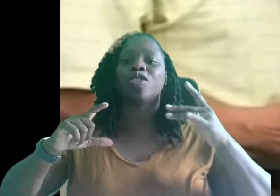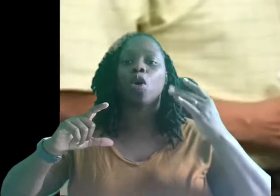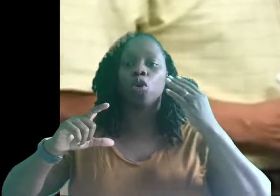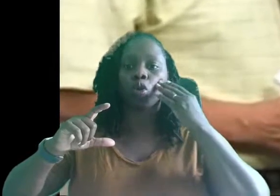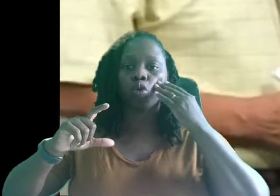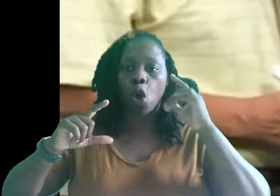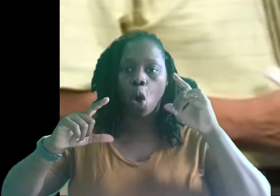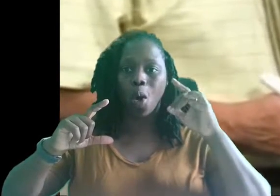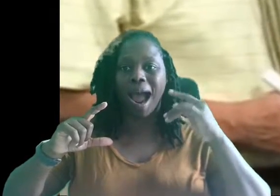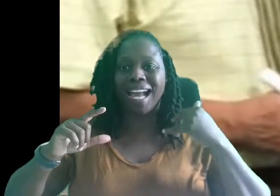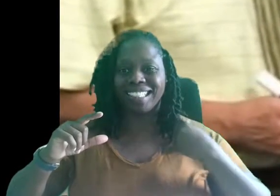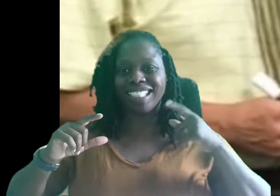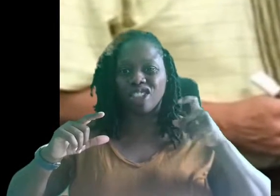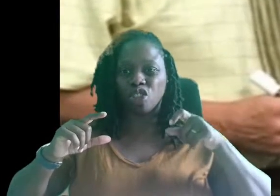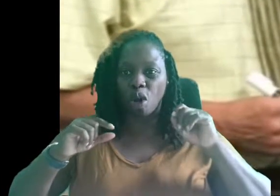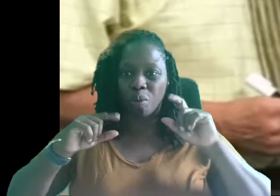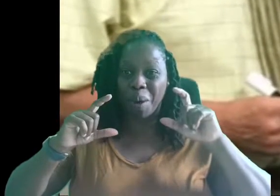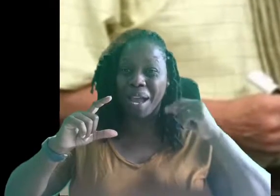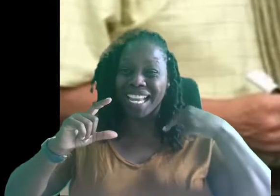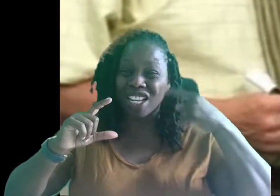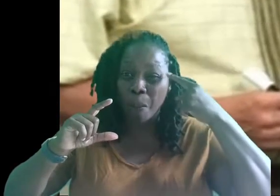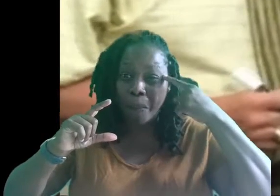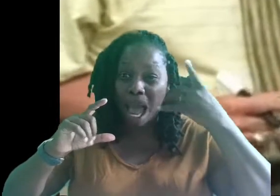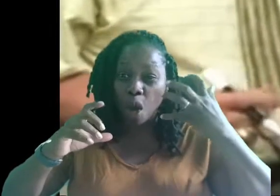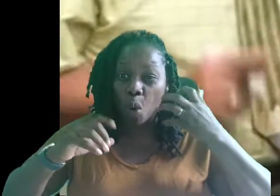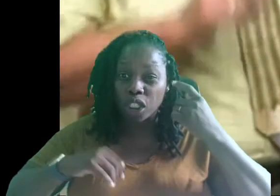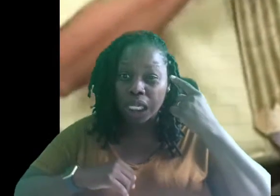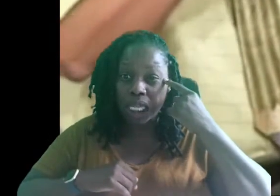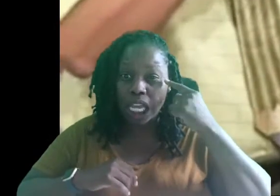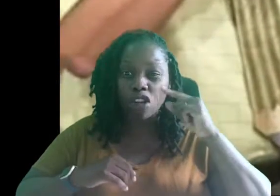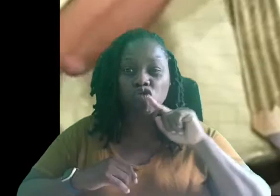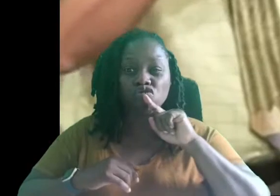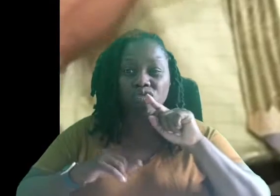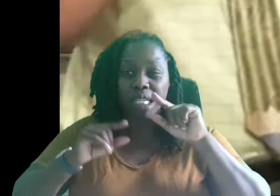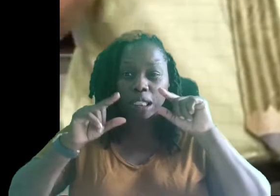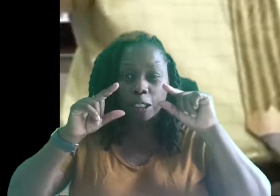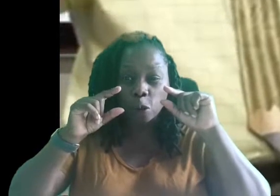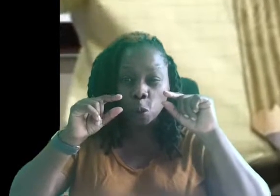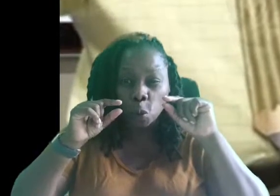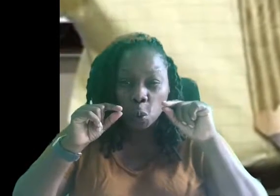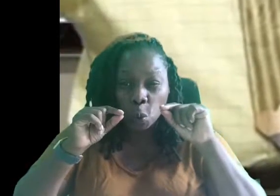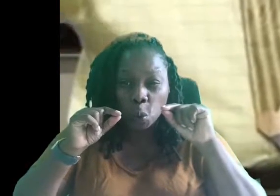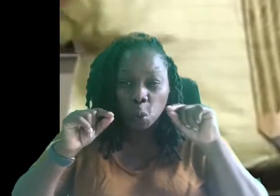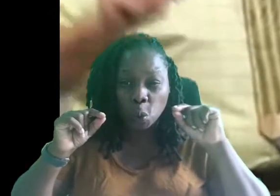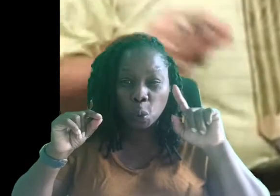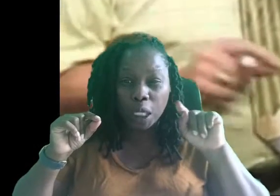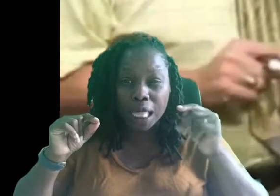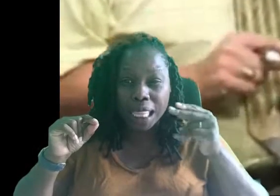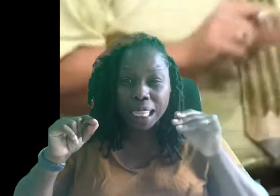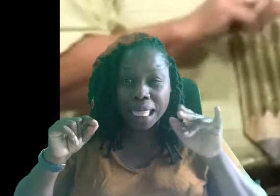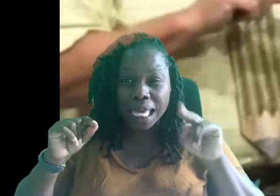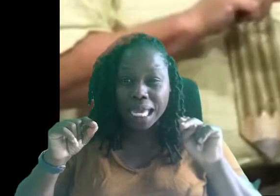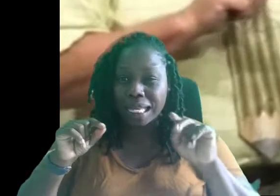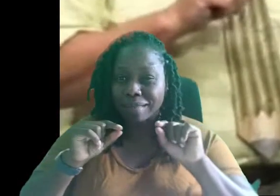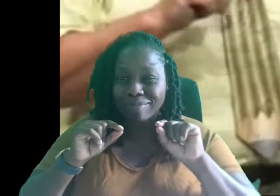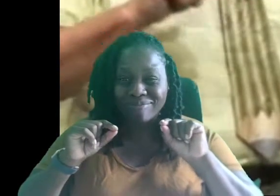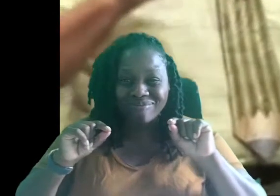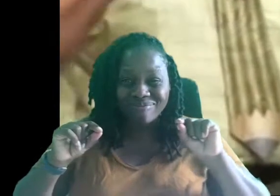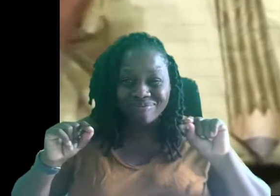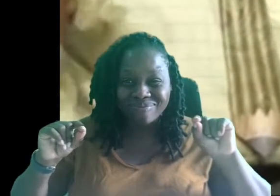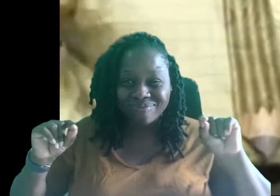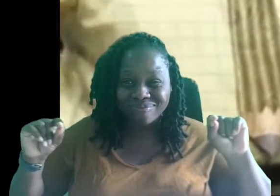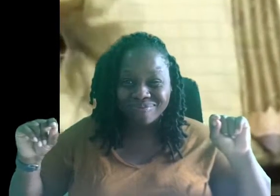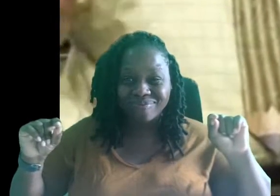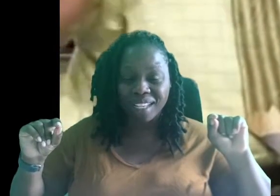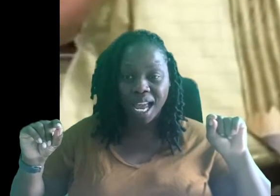it with some width to it so that you can see it on the board, but in your mind I want you to think of something very, very thin,